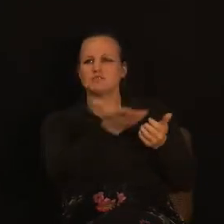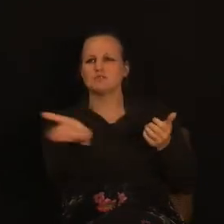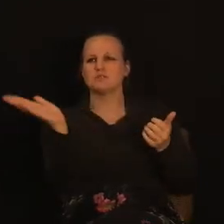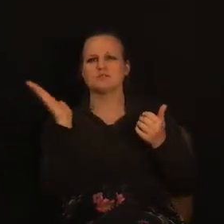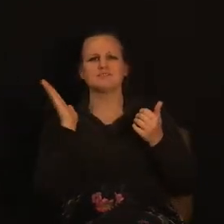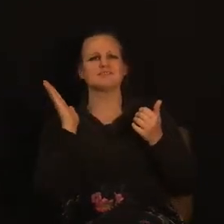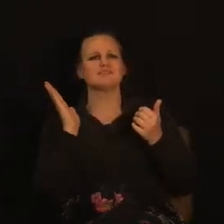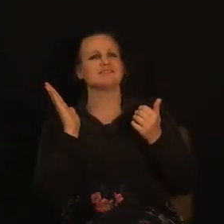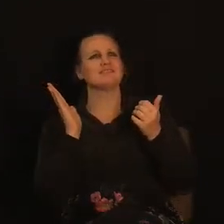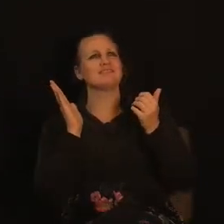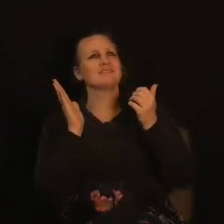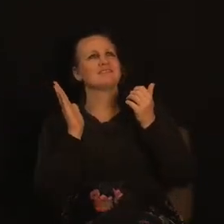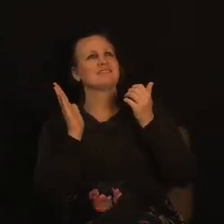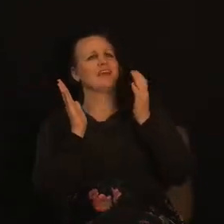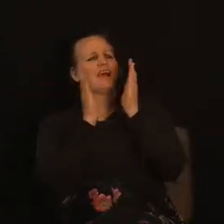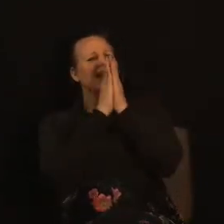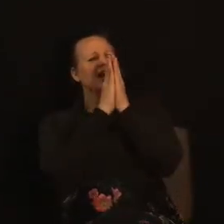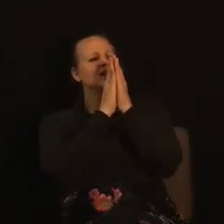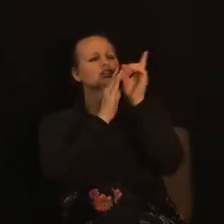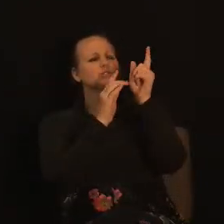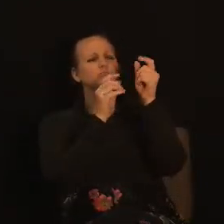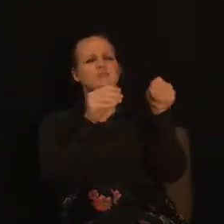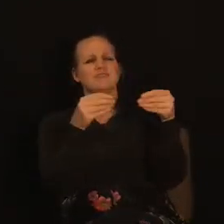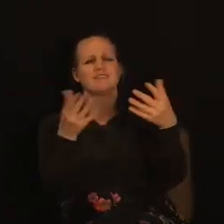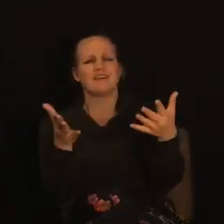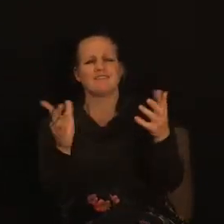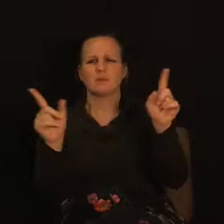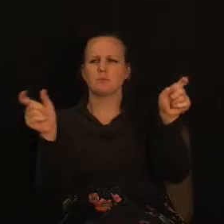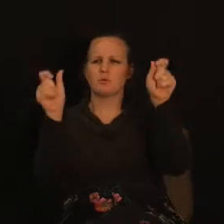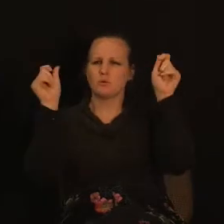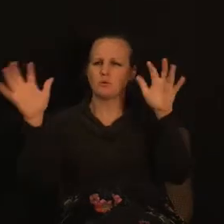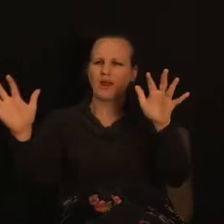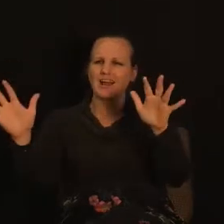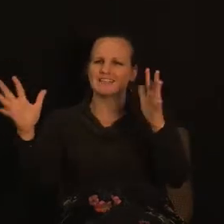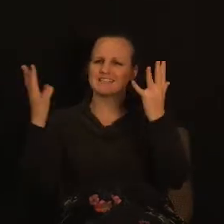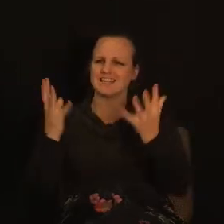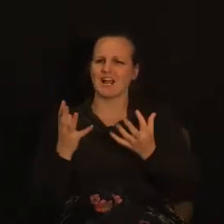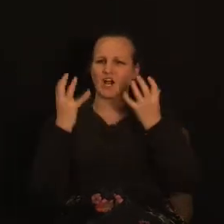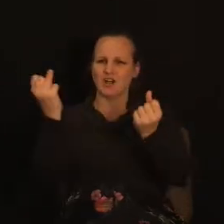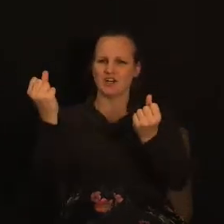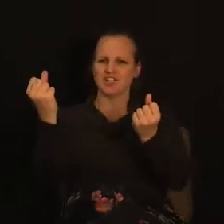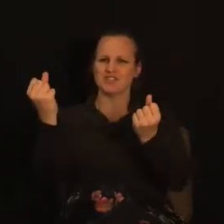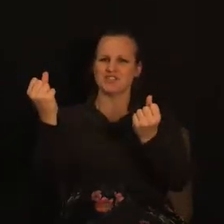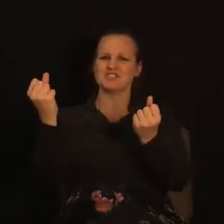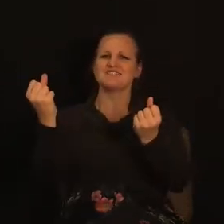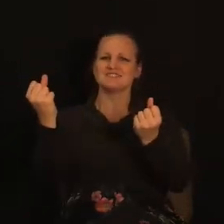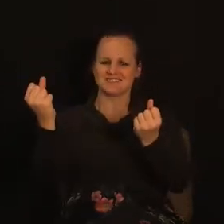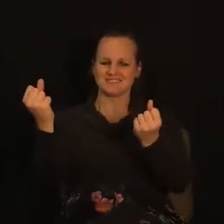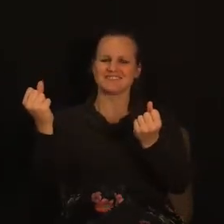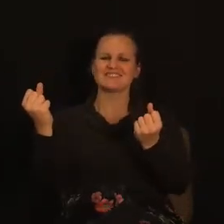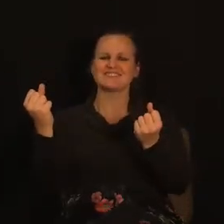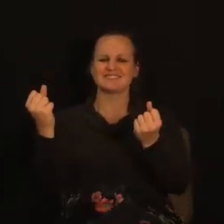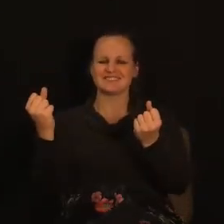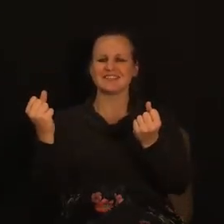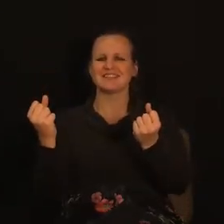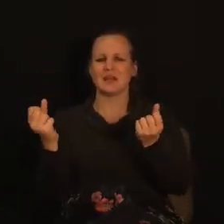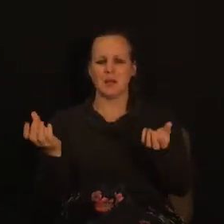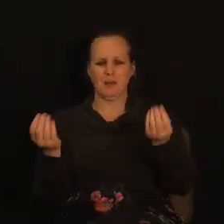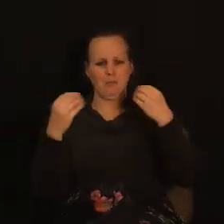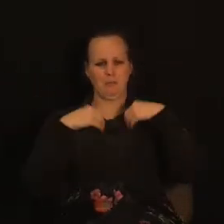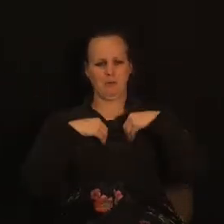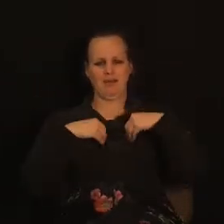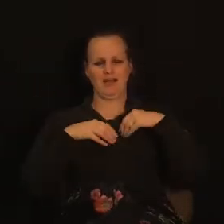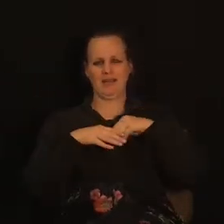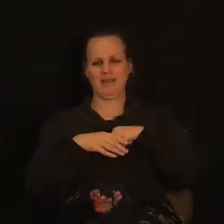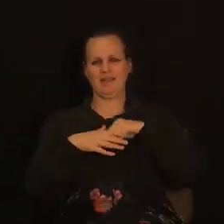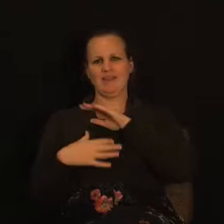that you would give them grace and you would give them courage, that you would put in their hearts such a hunger and a tenacity to go after